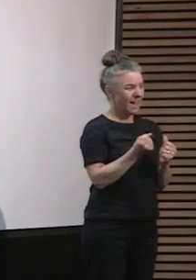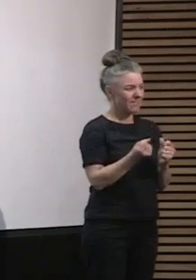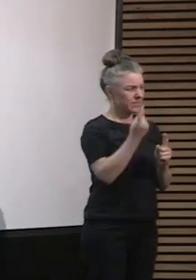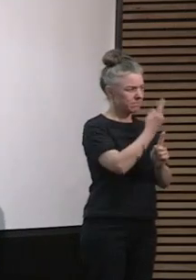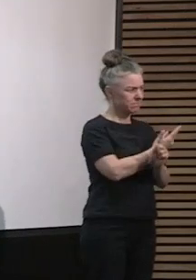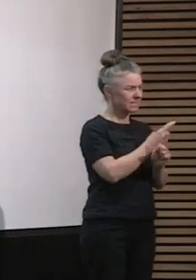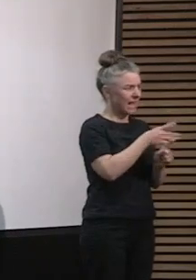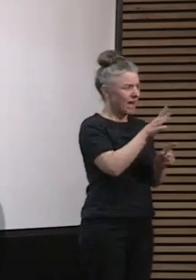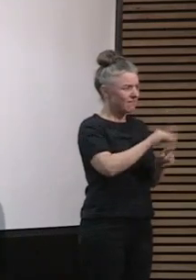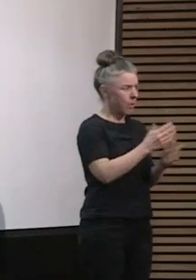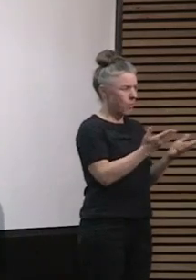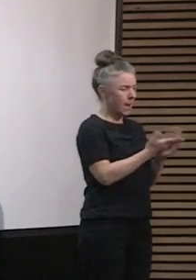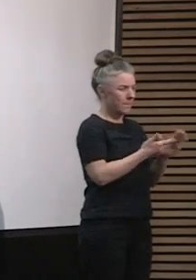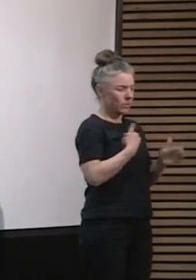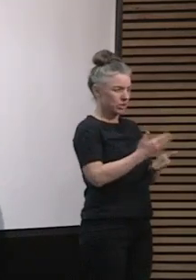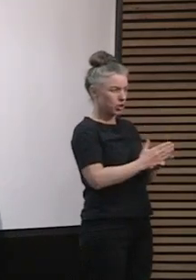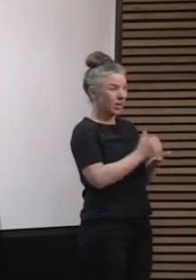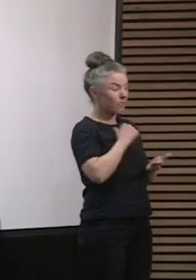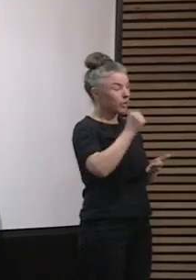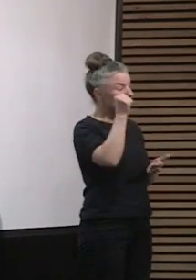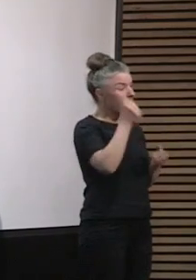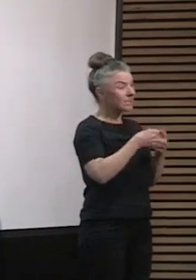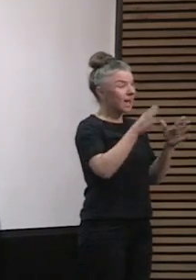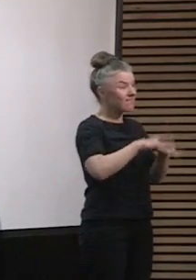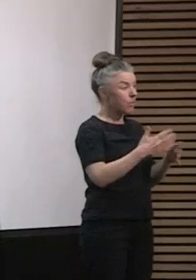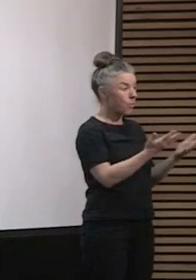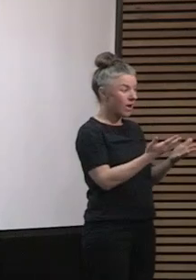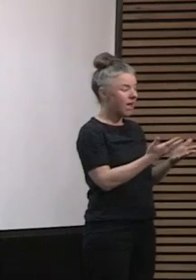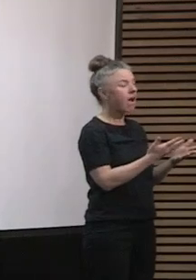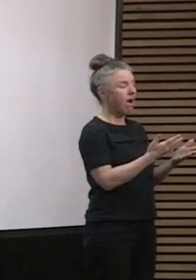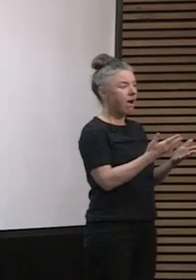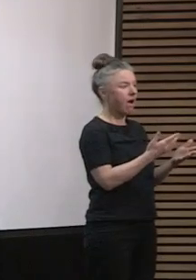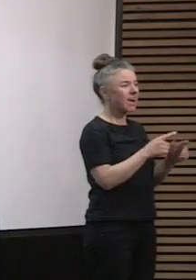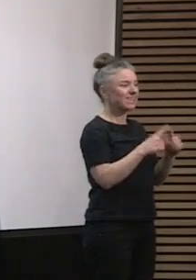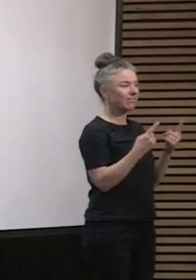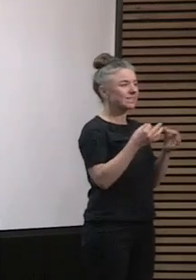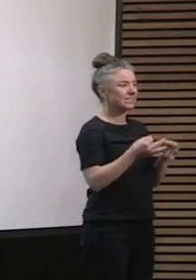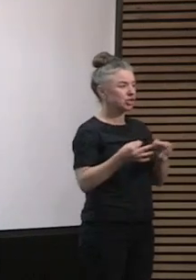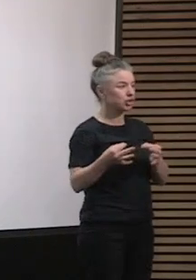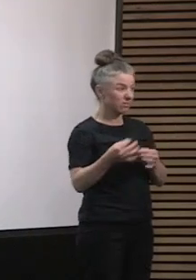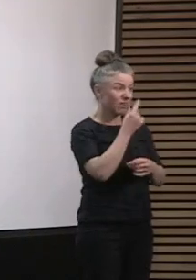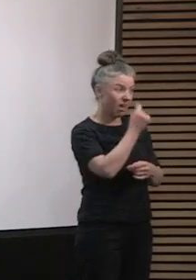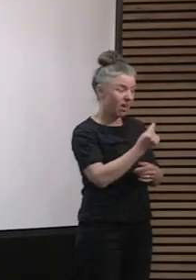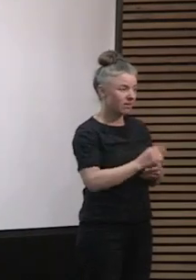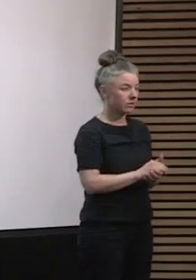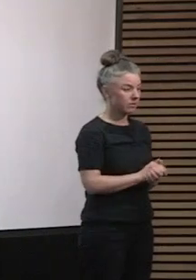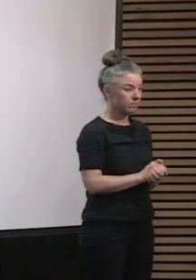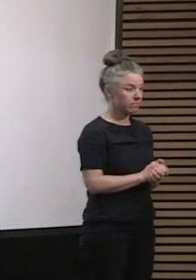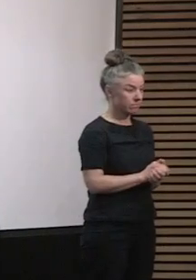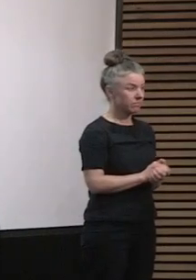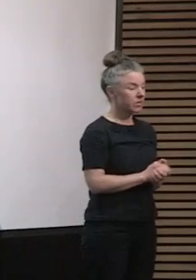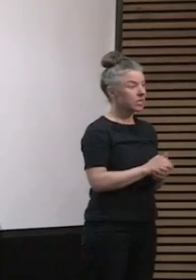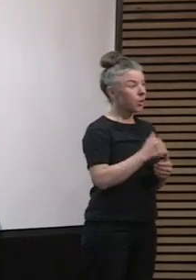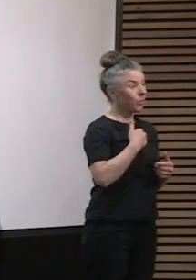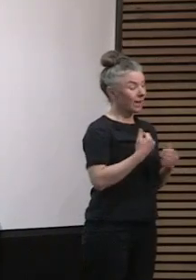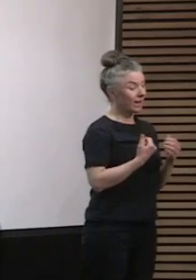more uncertainty. If you have the beginning of the change, even that changes some of the decision making. So that's why when we developed our resurgence plan,